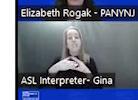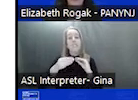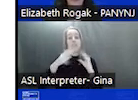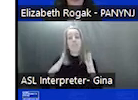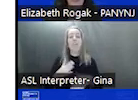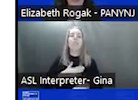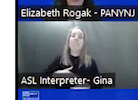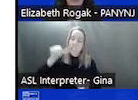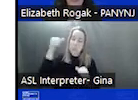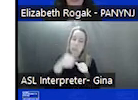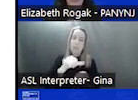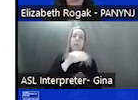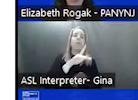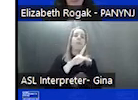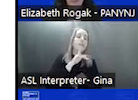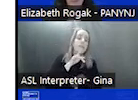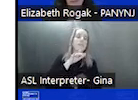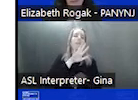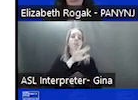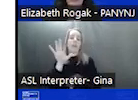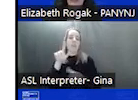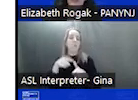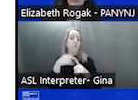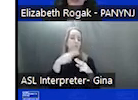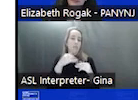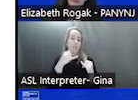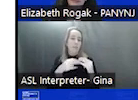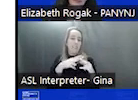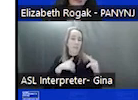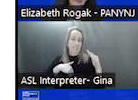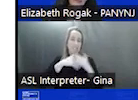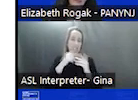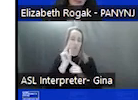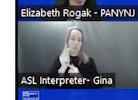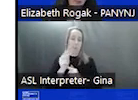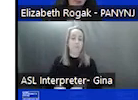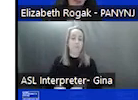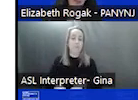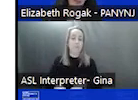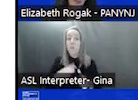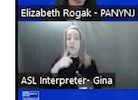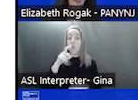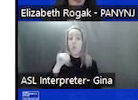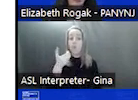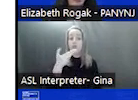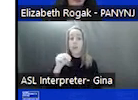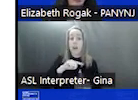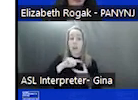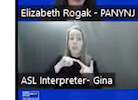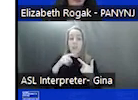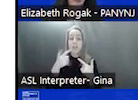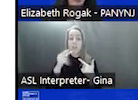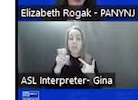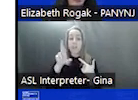and that there is a 3-minute time limit. So our first speaker is John Shea, followed by